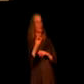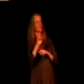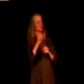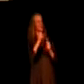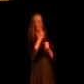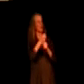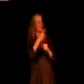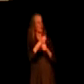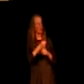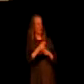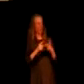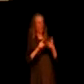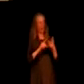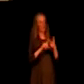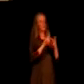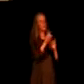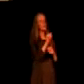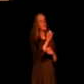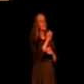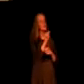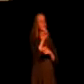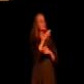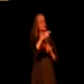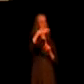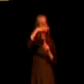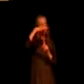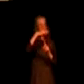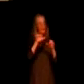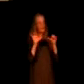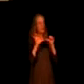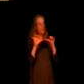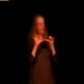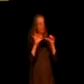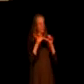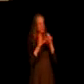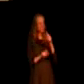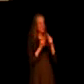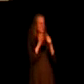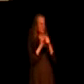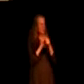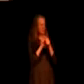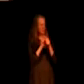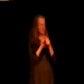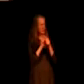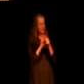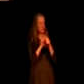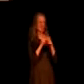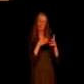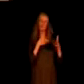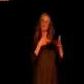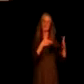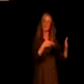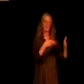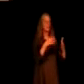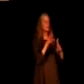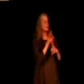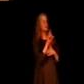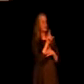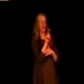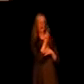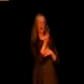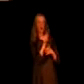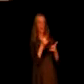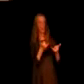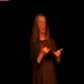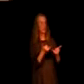laser altimetry satellites that measure it with very high precision. And the streets of Miami are starting to look like this